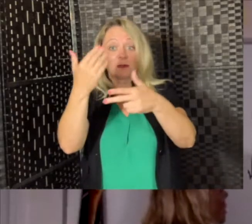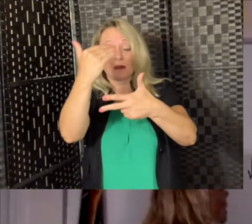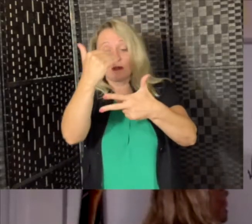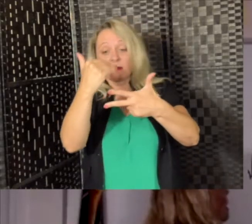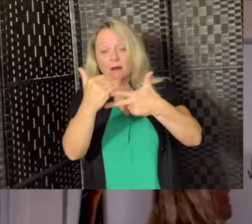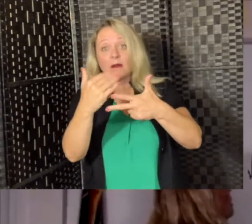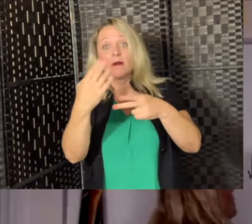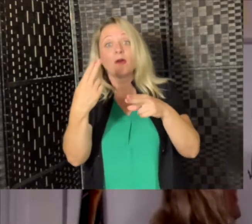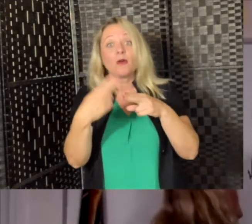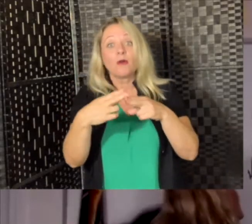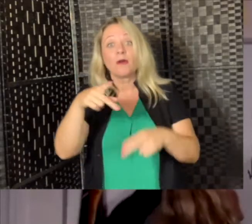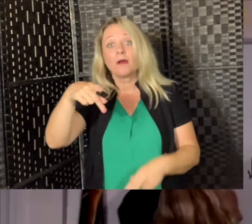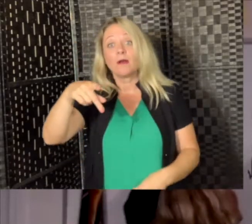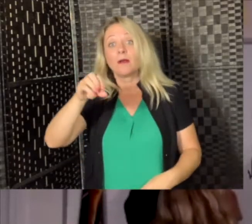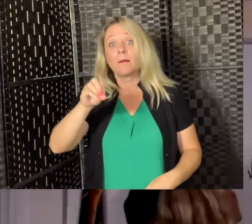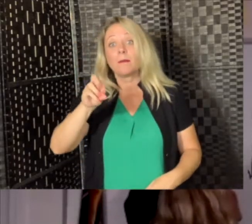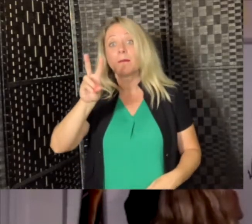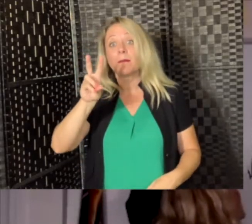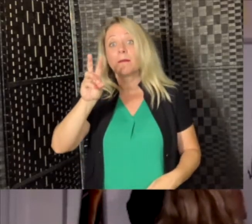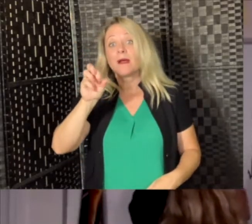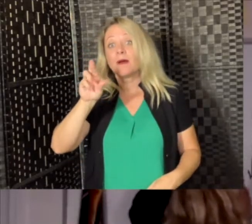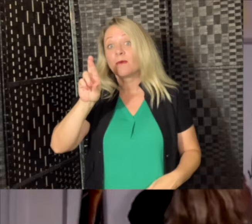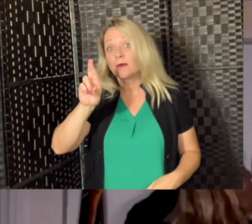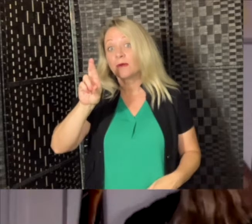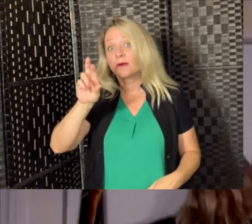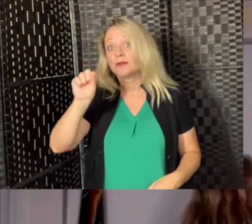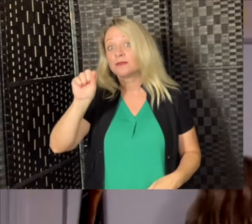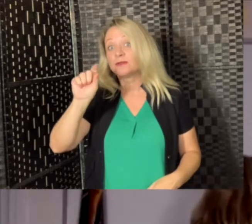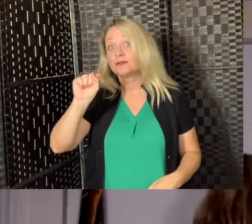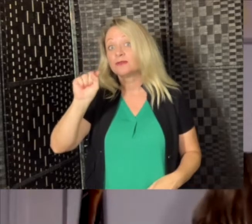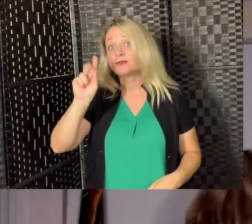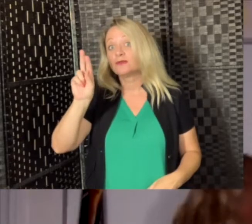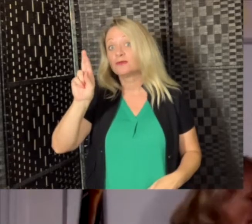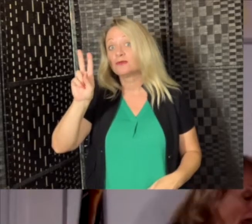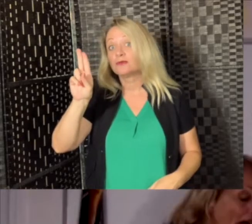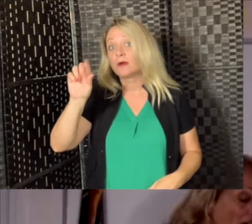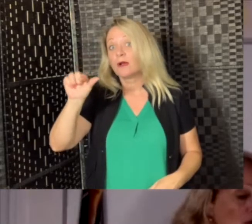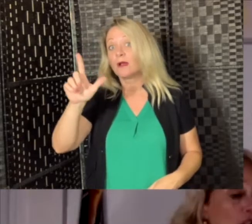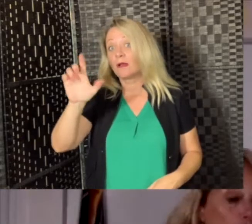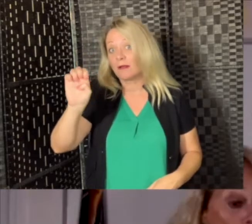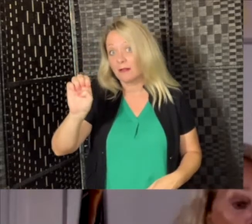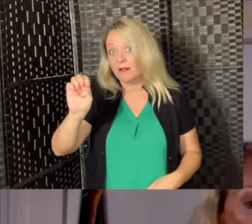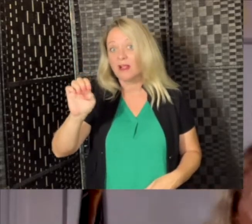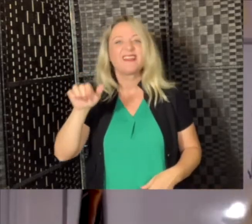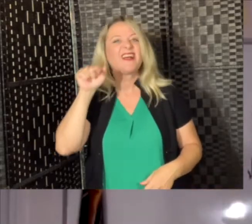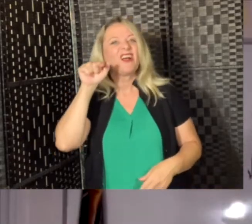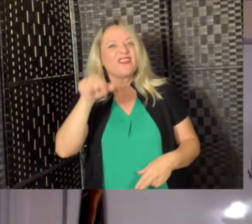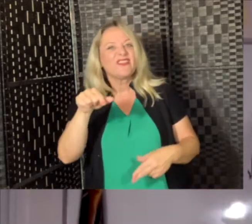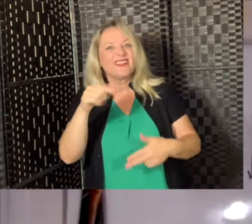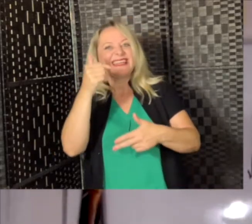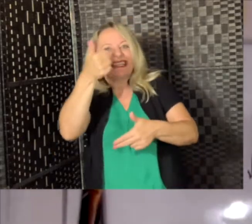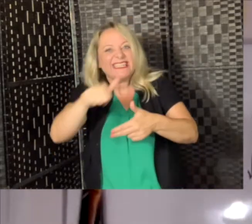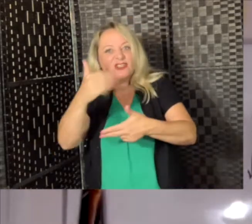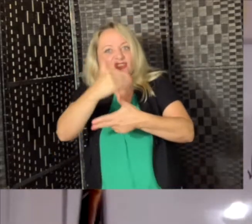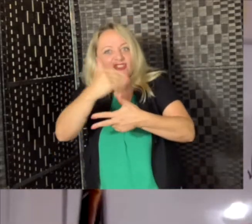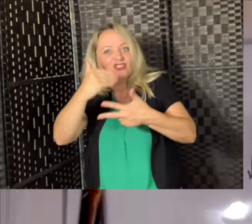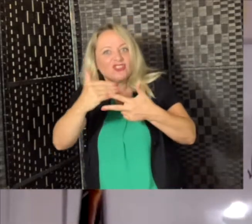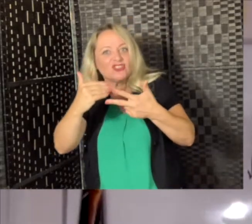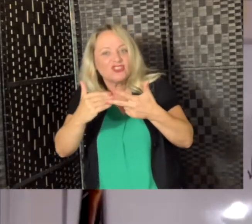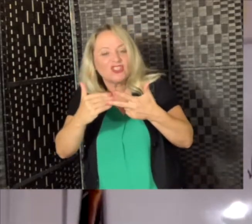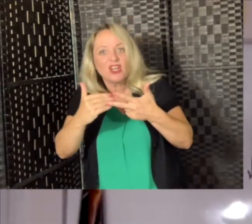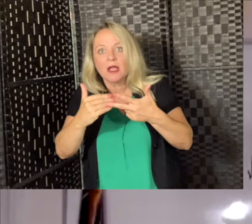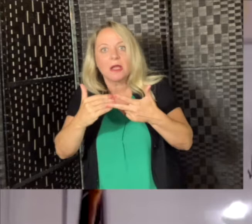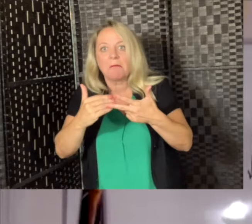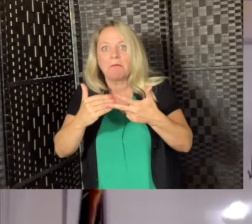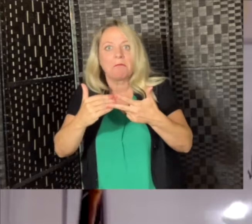Now, these stages are linear. How long a particular pair